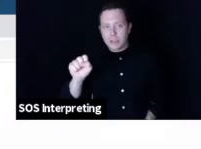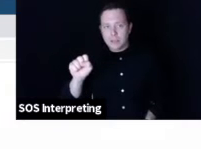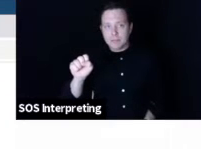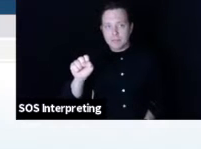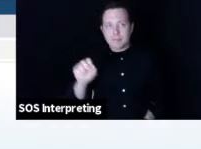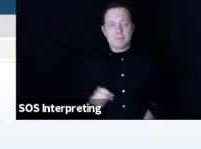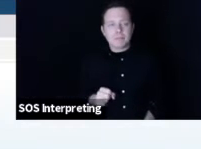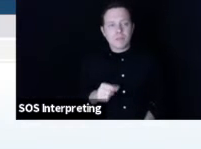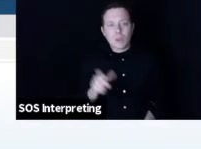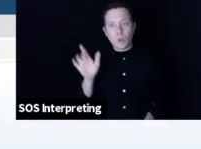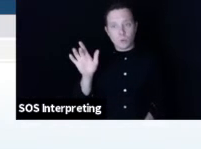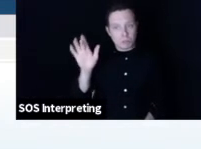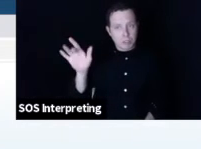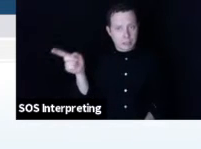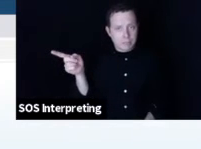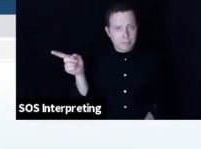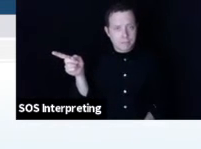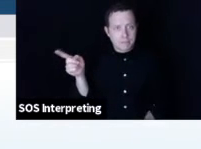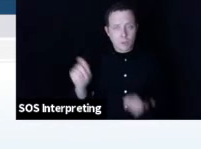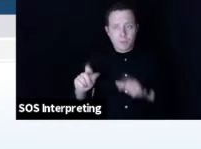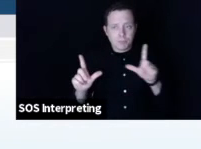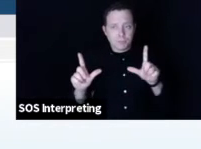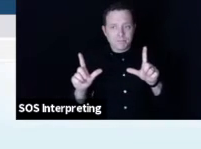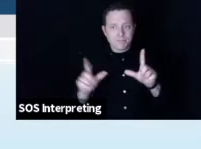So we'll click here on Medline.